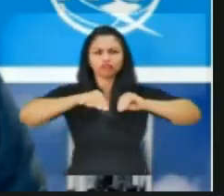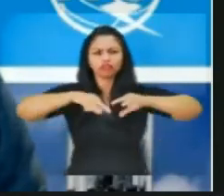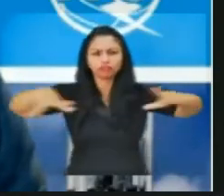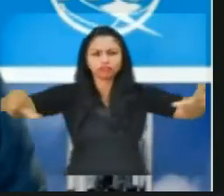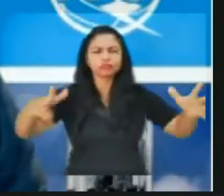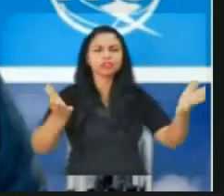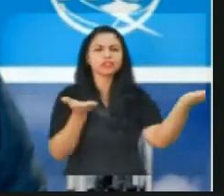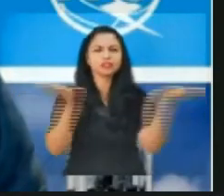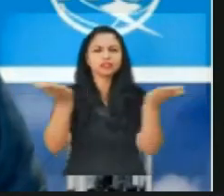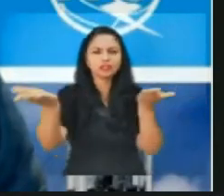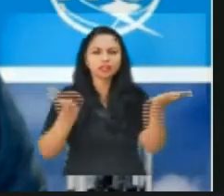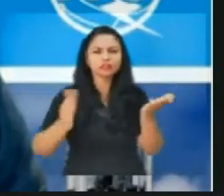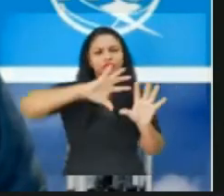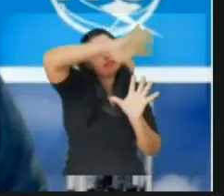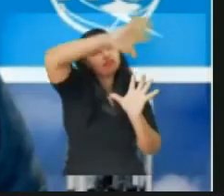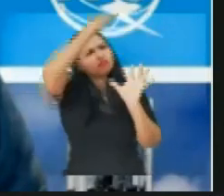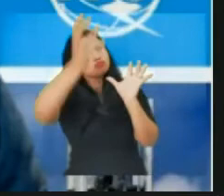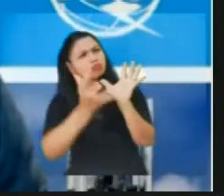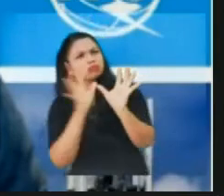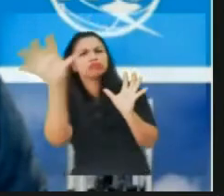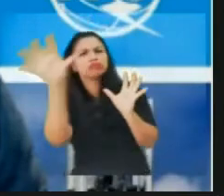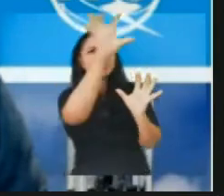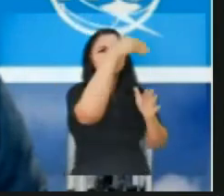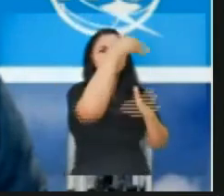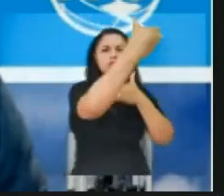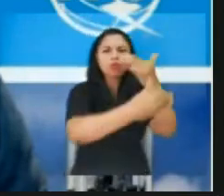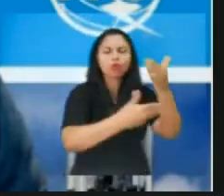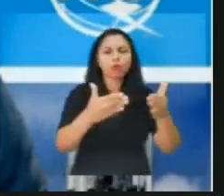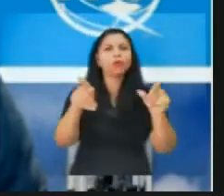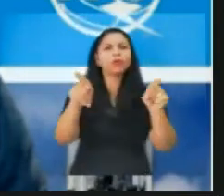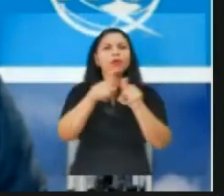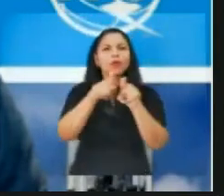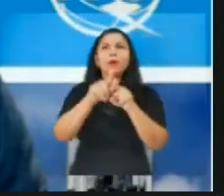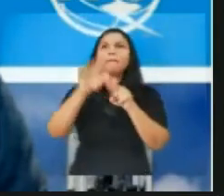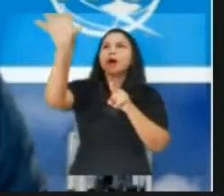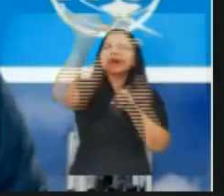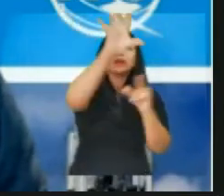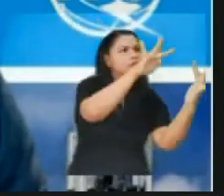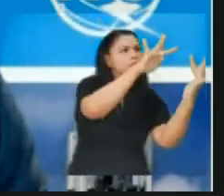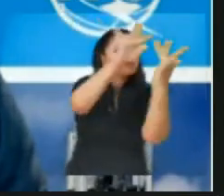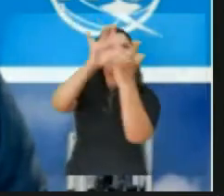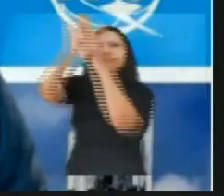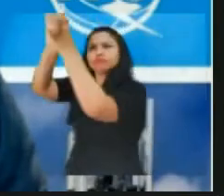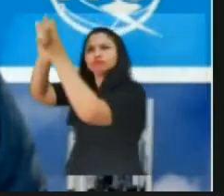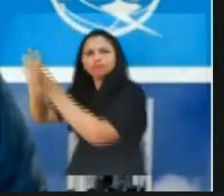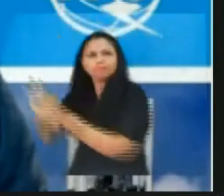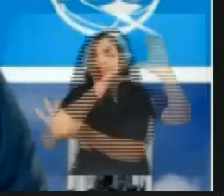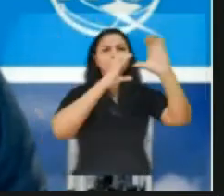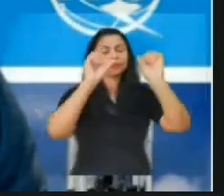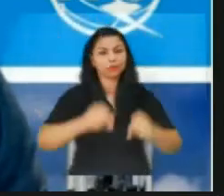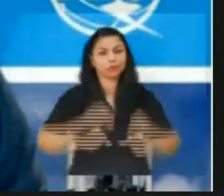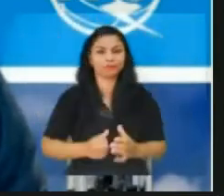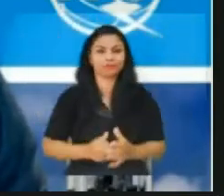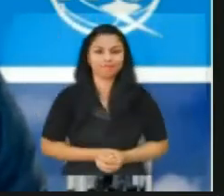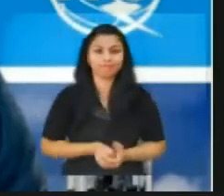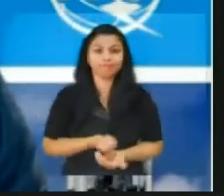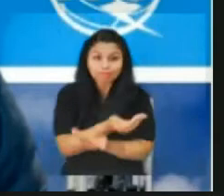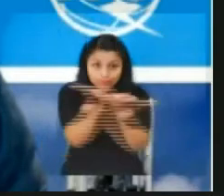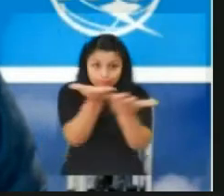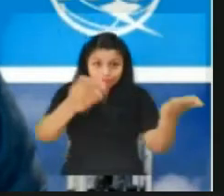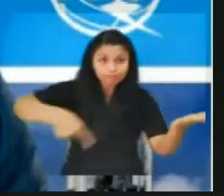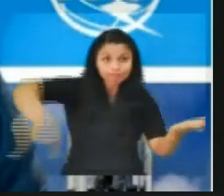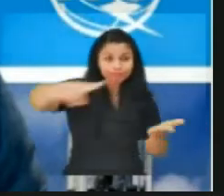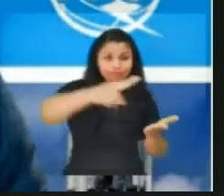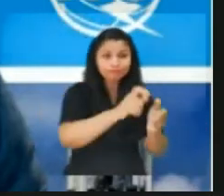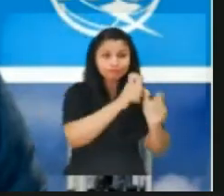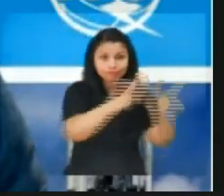terrestrial and land services and to broaden the borders of connectivity. Dear colleagues, we